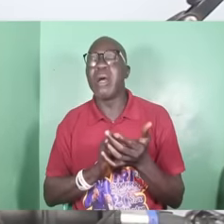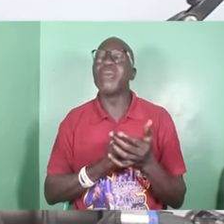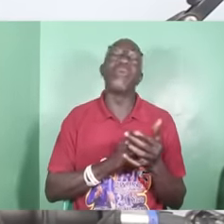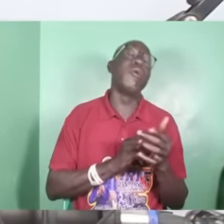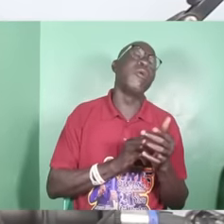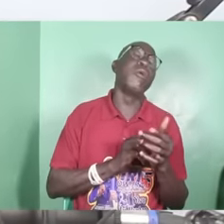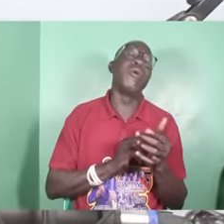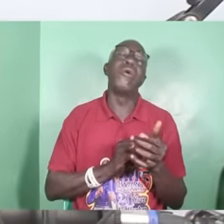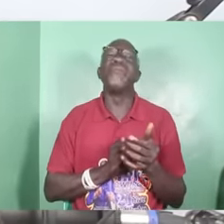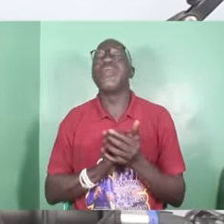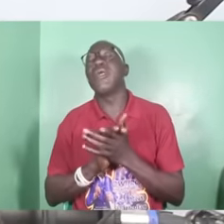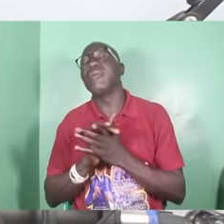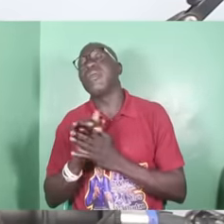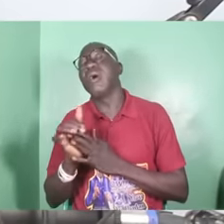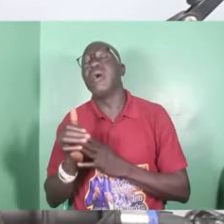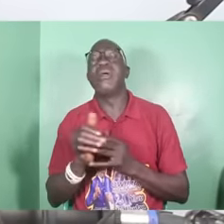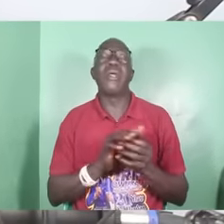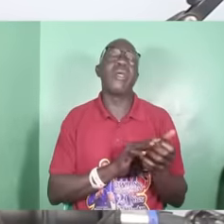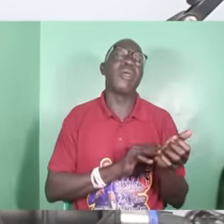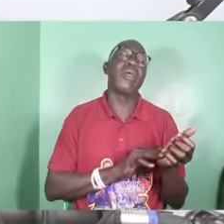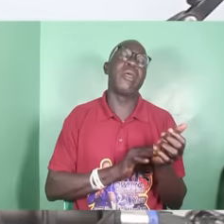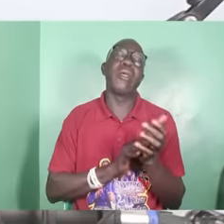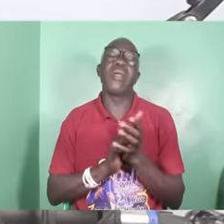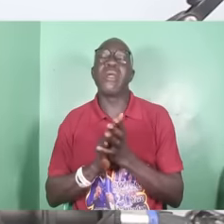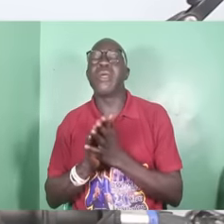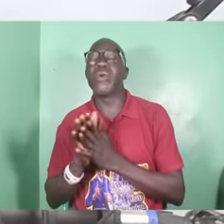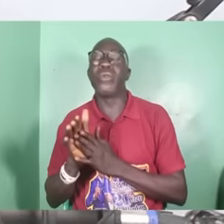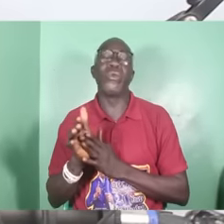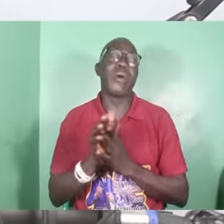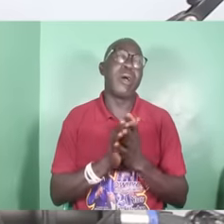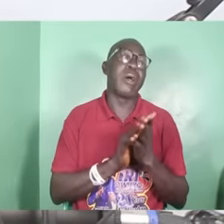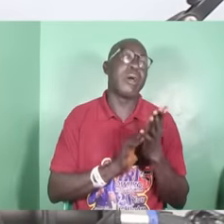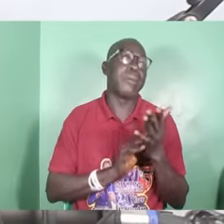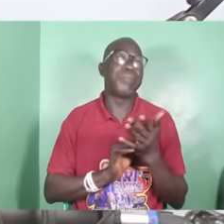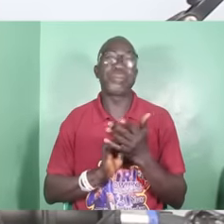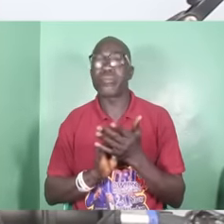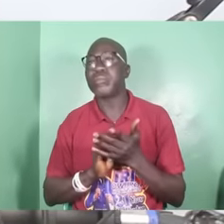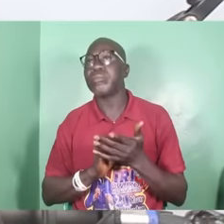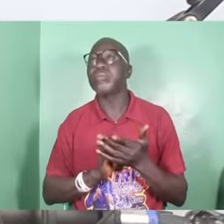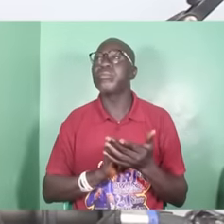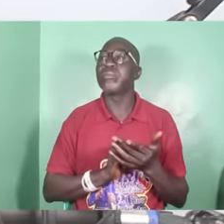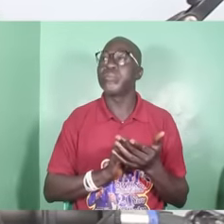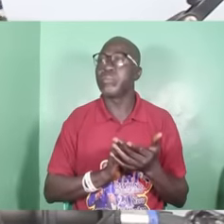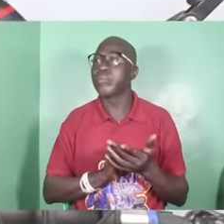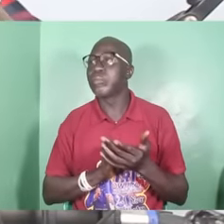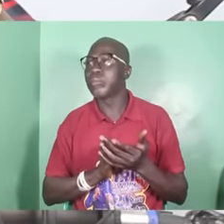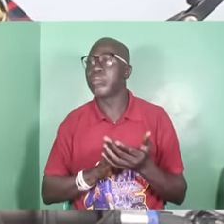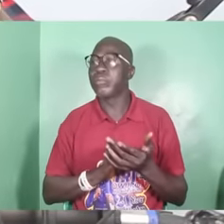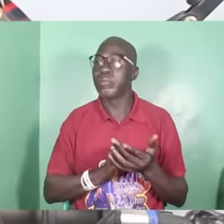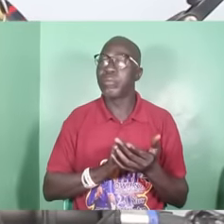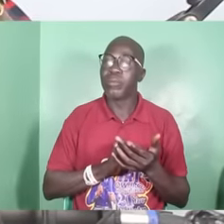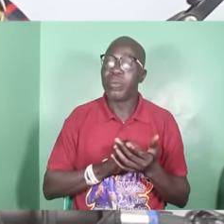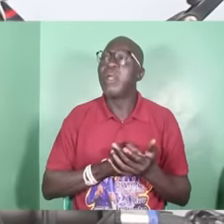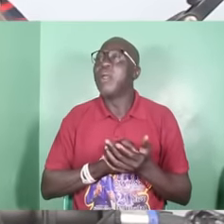iba gogo emi na re oluwa baba alanu mi e se